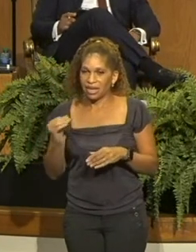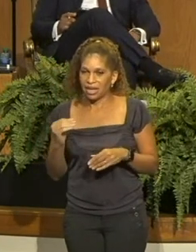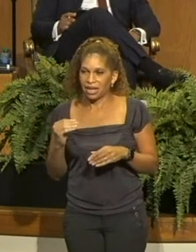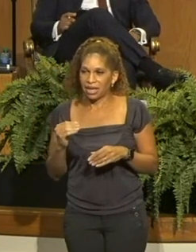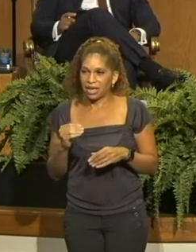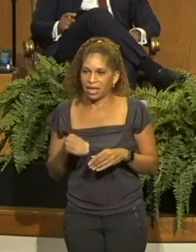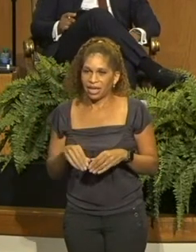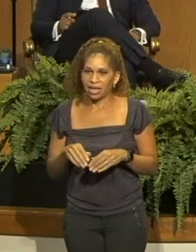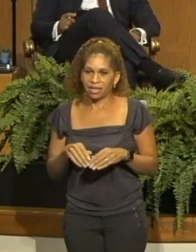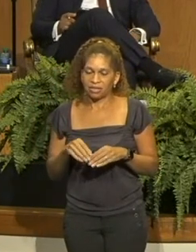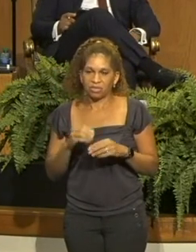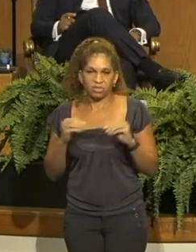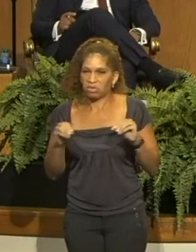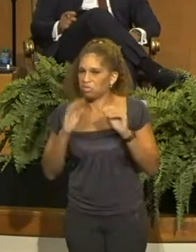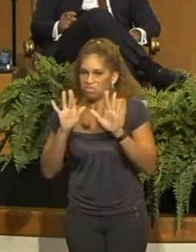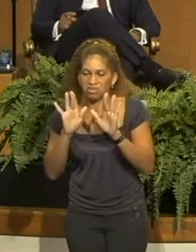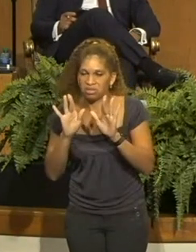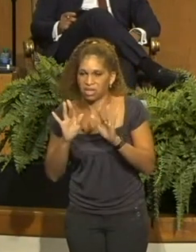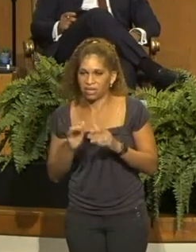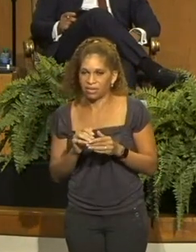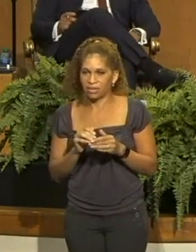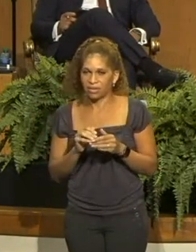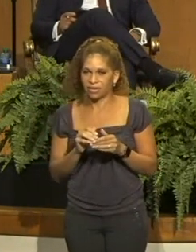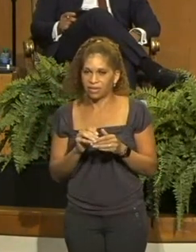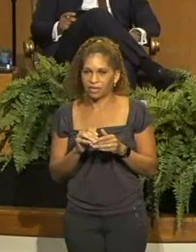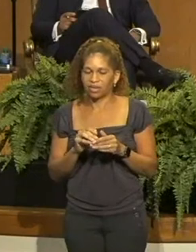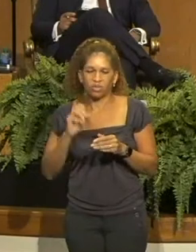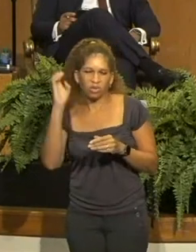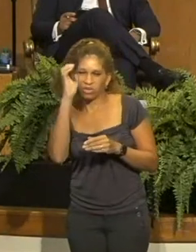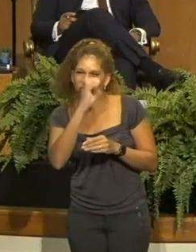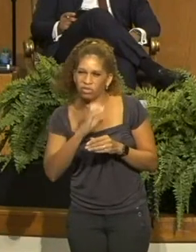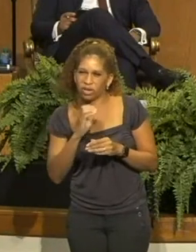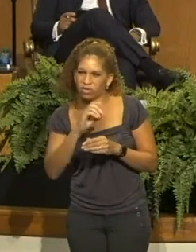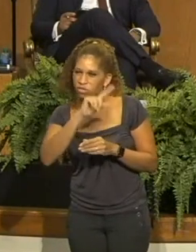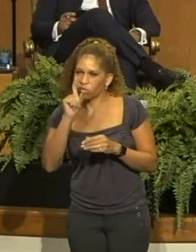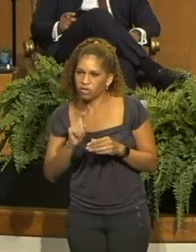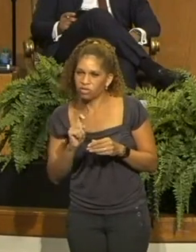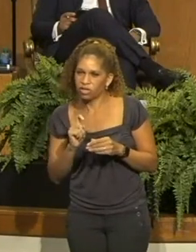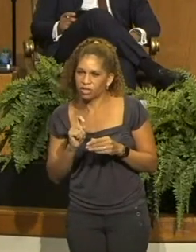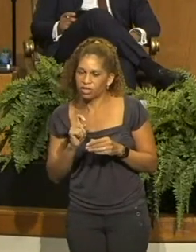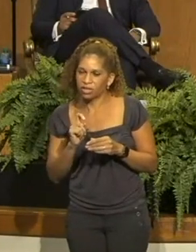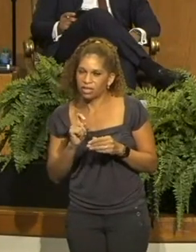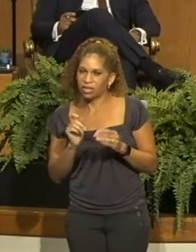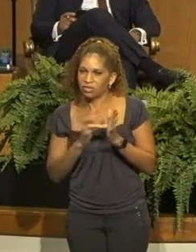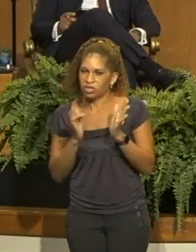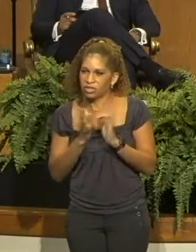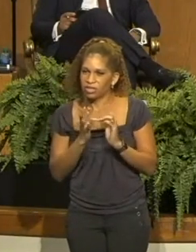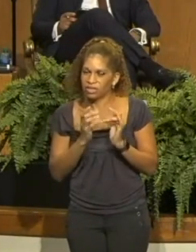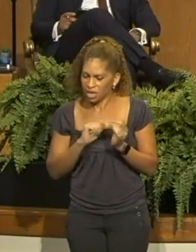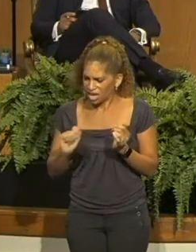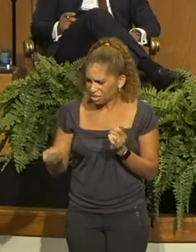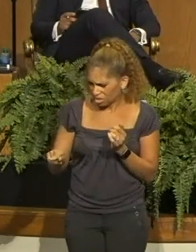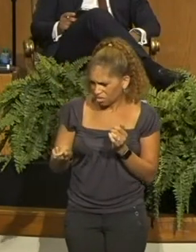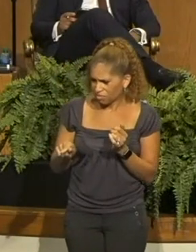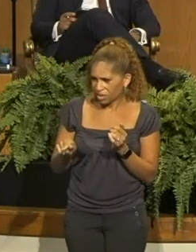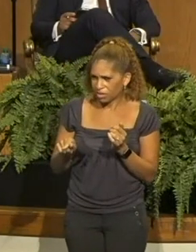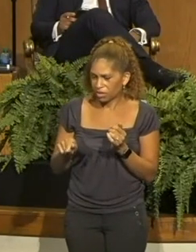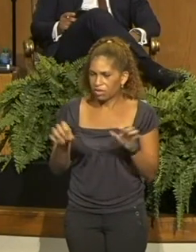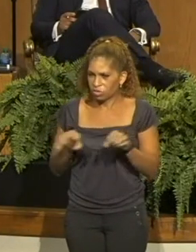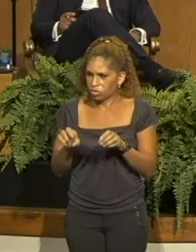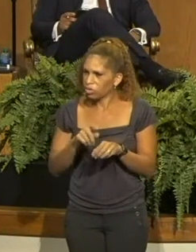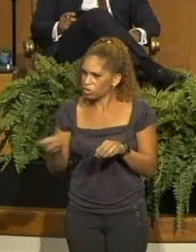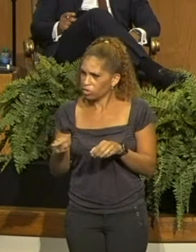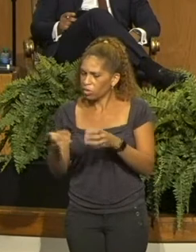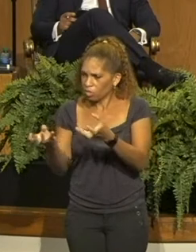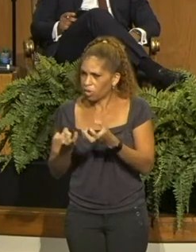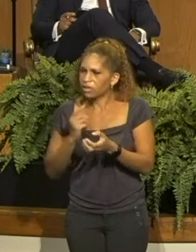be measured. Yeah. And yet, what a strange question Jesus asked. Do you want